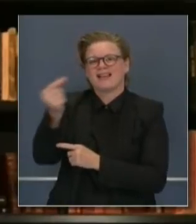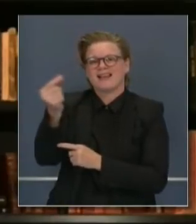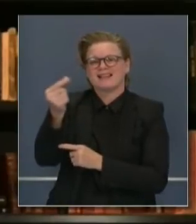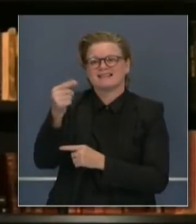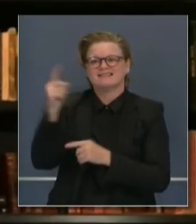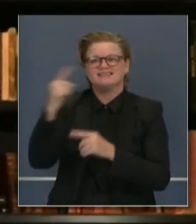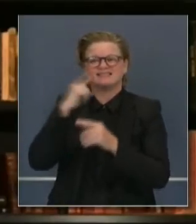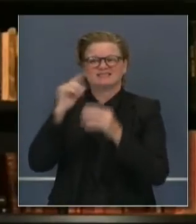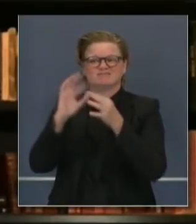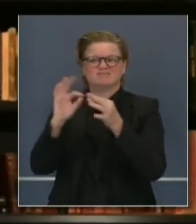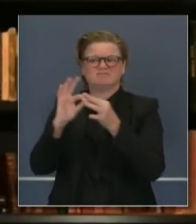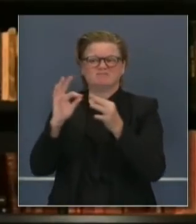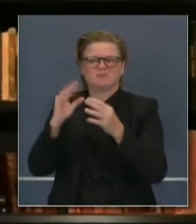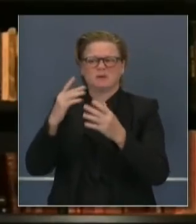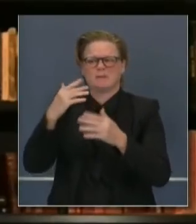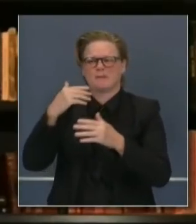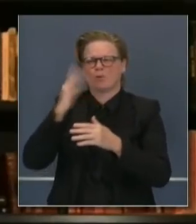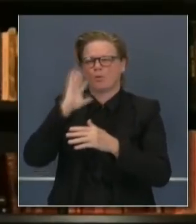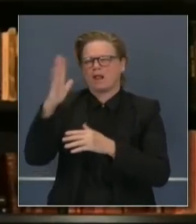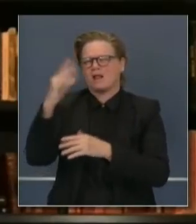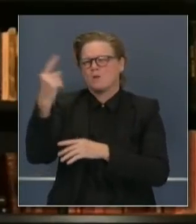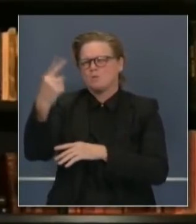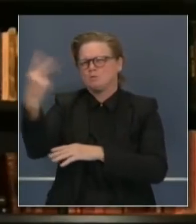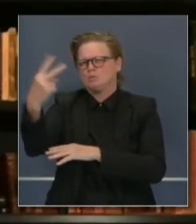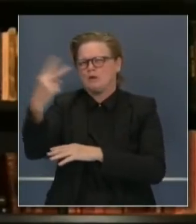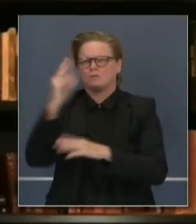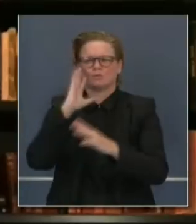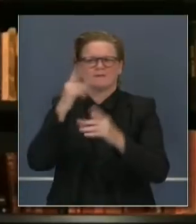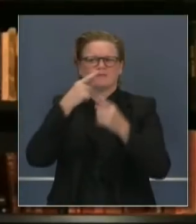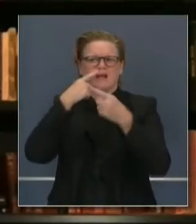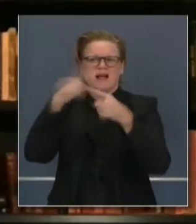in terms of when to expect that announcement. Yeah.